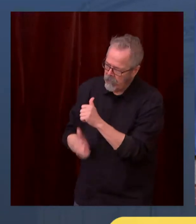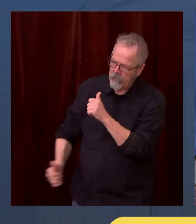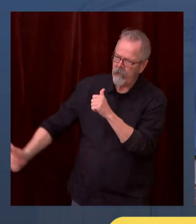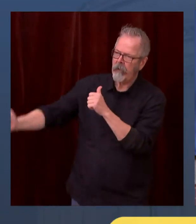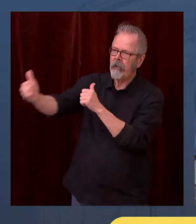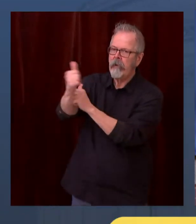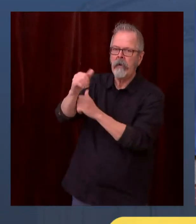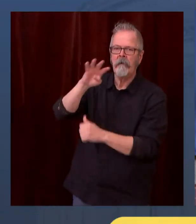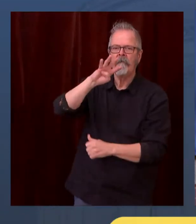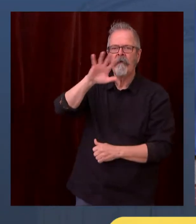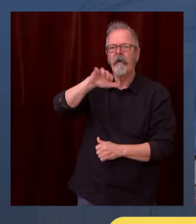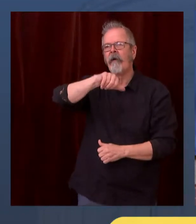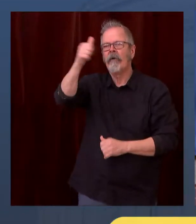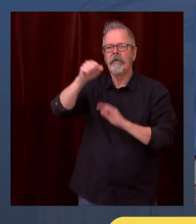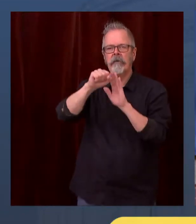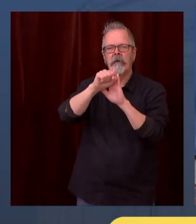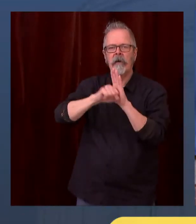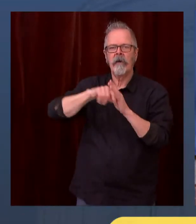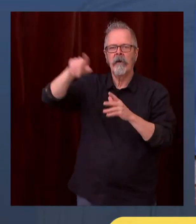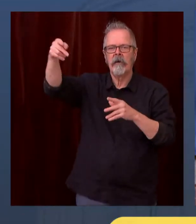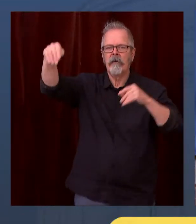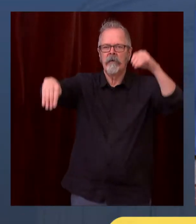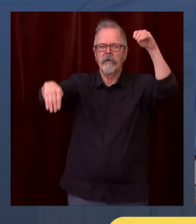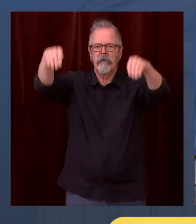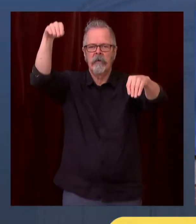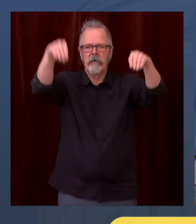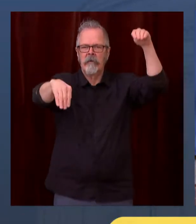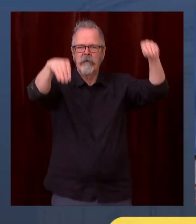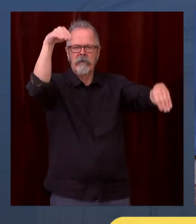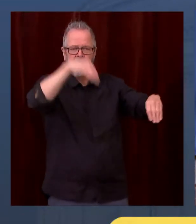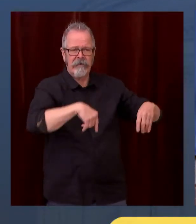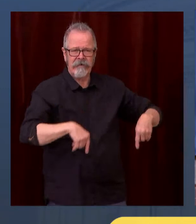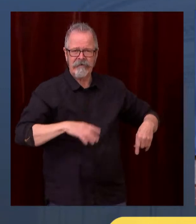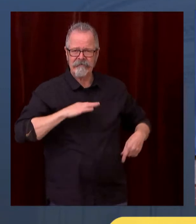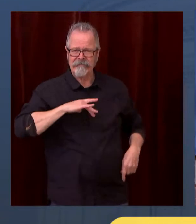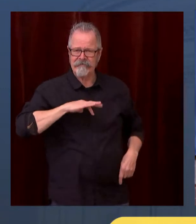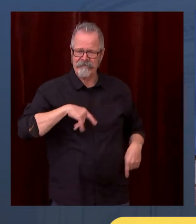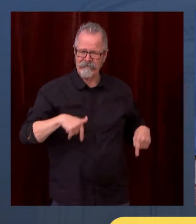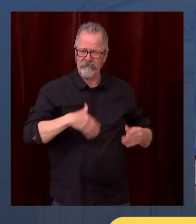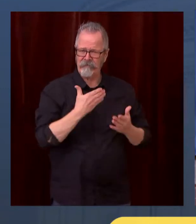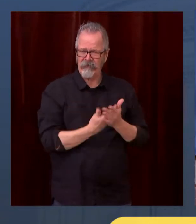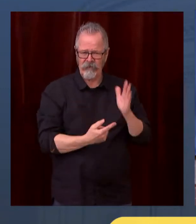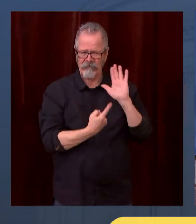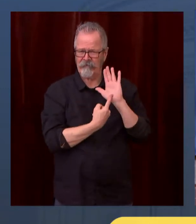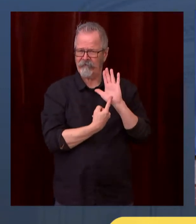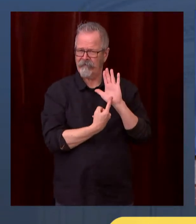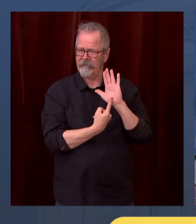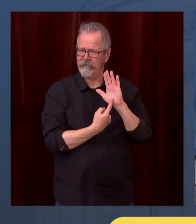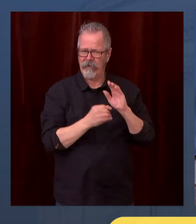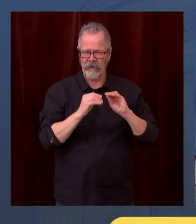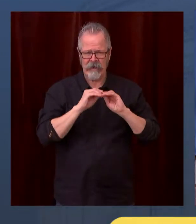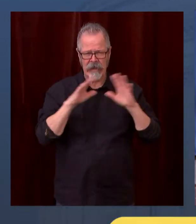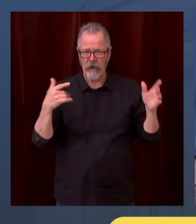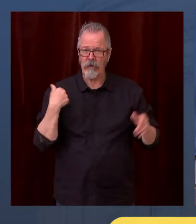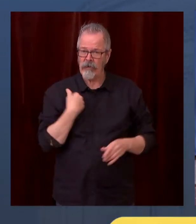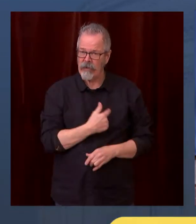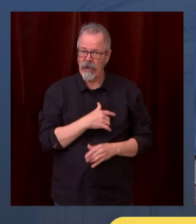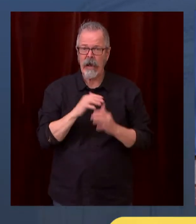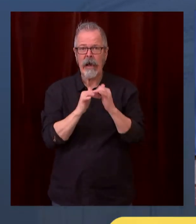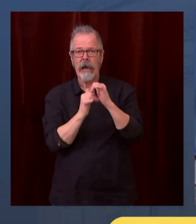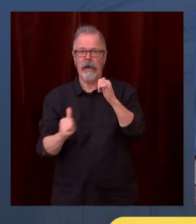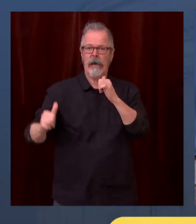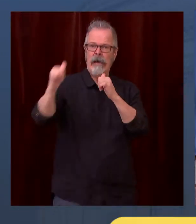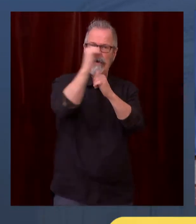we're doing, but you can't argue with the results, which is that we are ahead of 45 other states. And